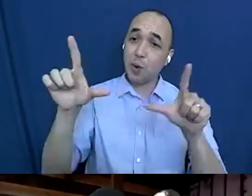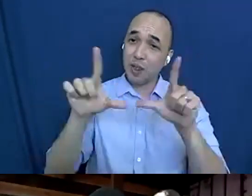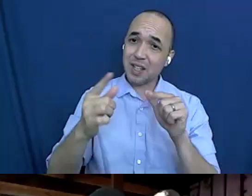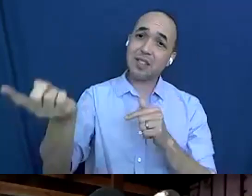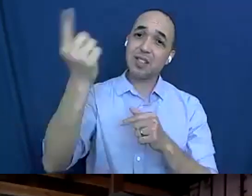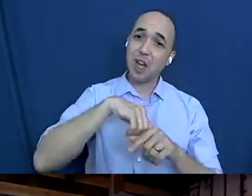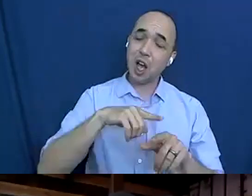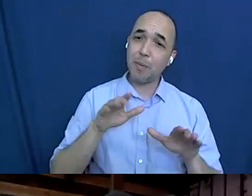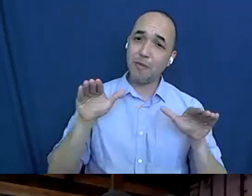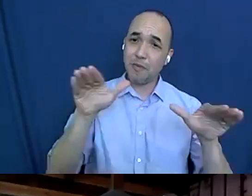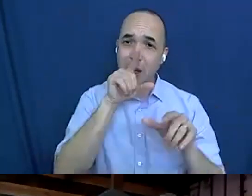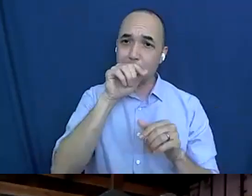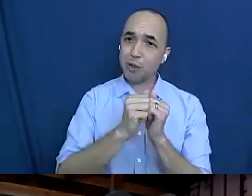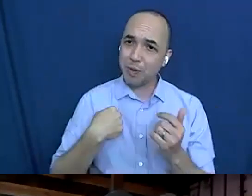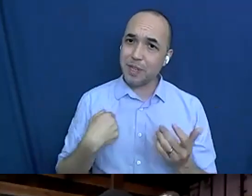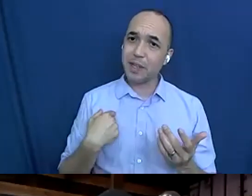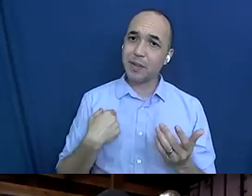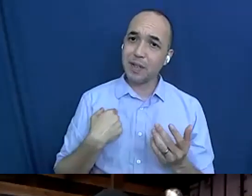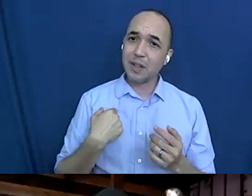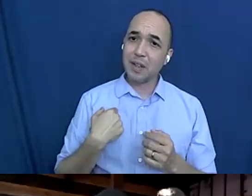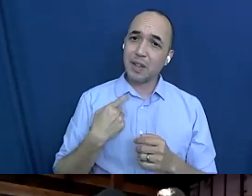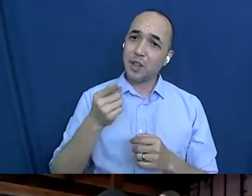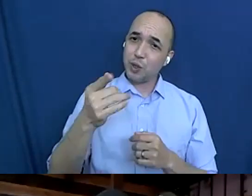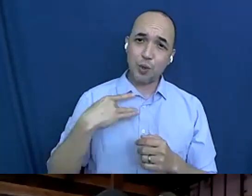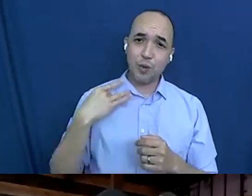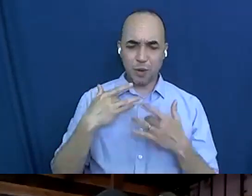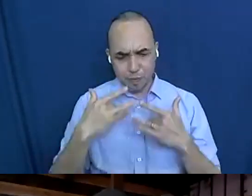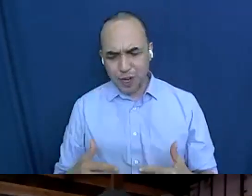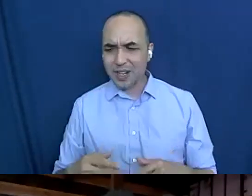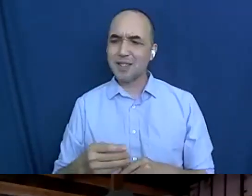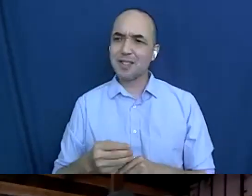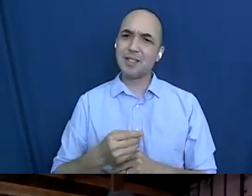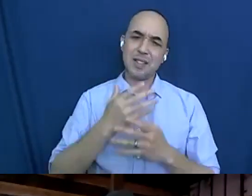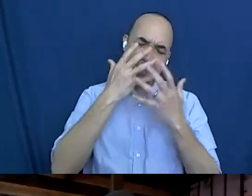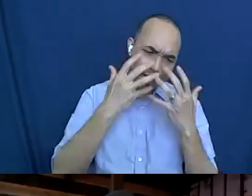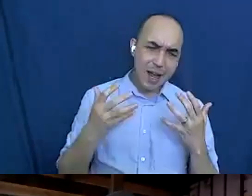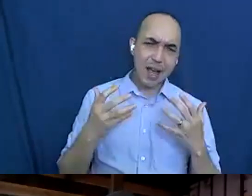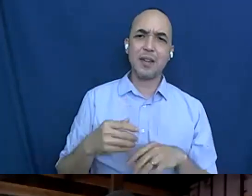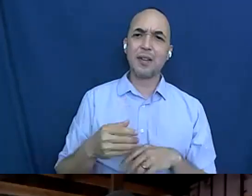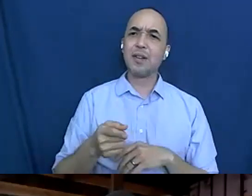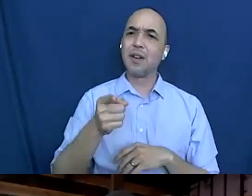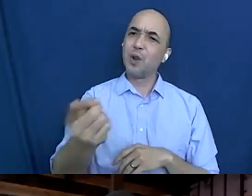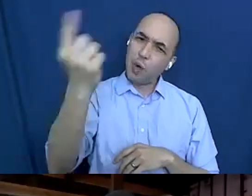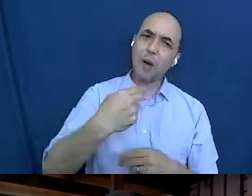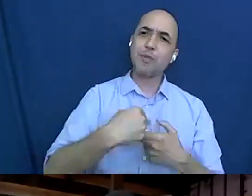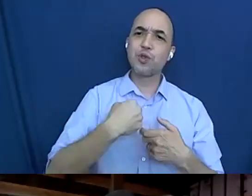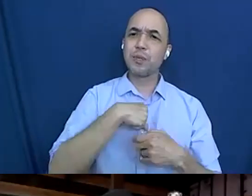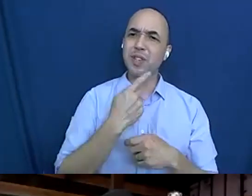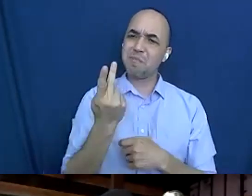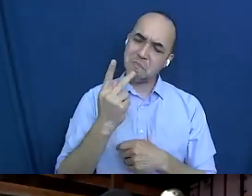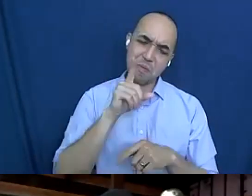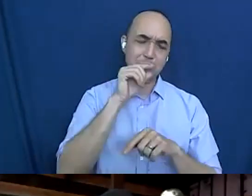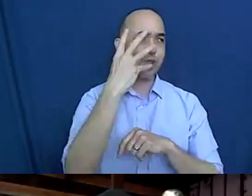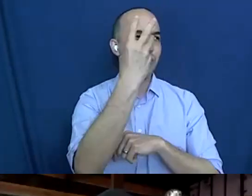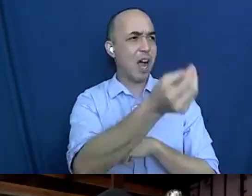up. And I guarantee you, it'll change your life from that moment on. Because the people, especially if your bird is